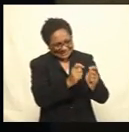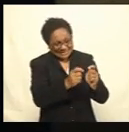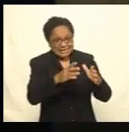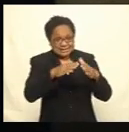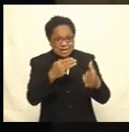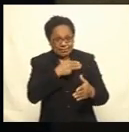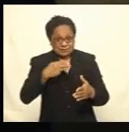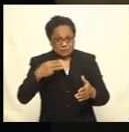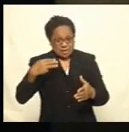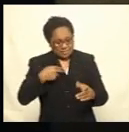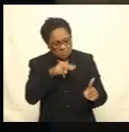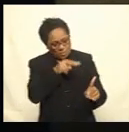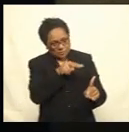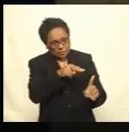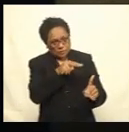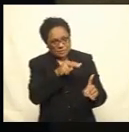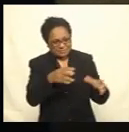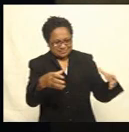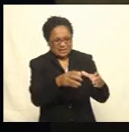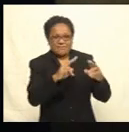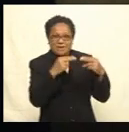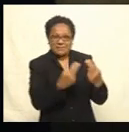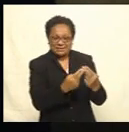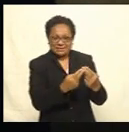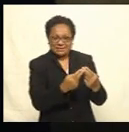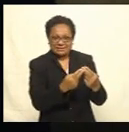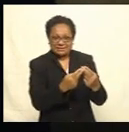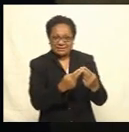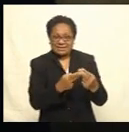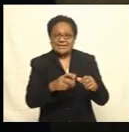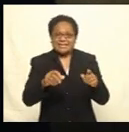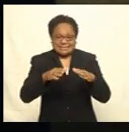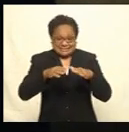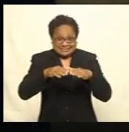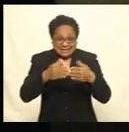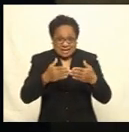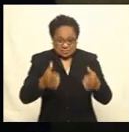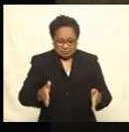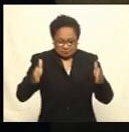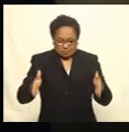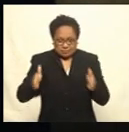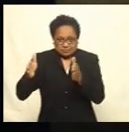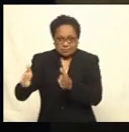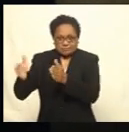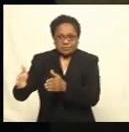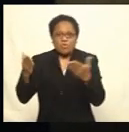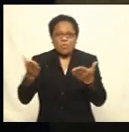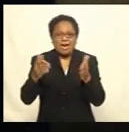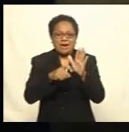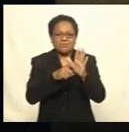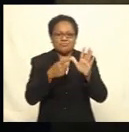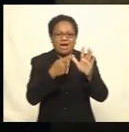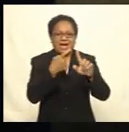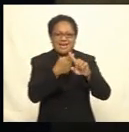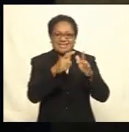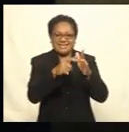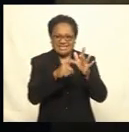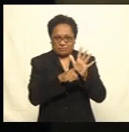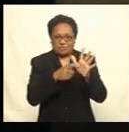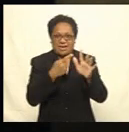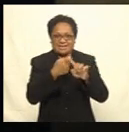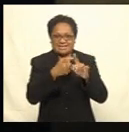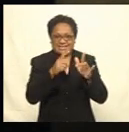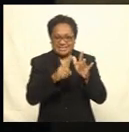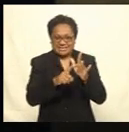Health Ministry officials. Boundaries have also been erected in the province of Raki Raki. The Permanent Secretary for